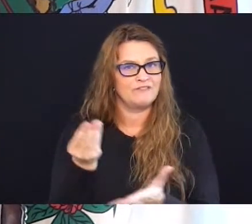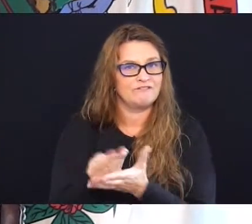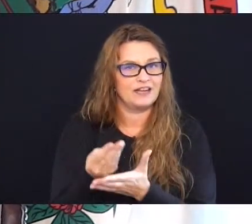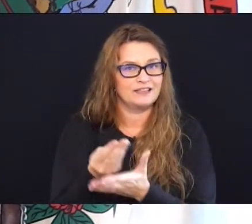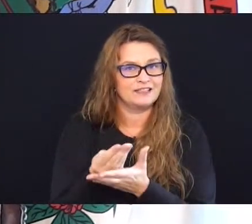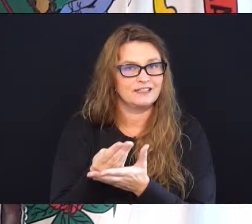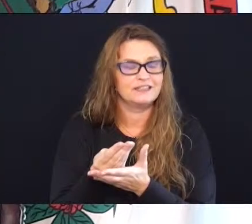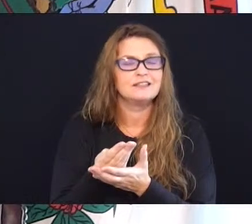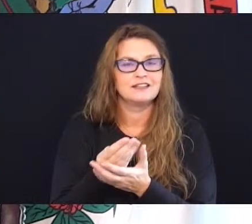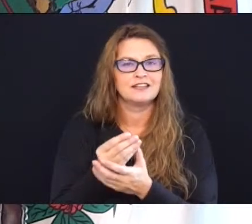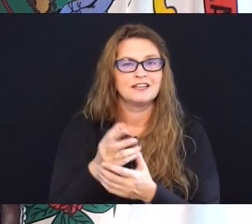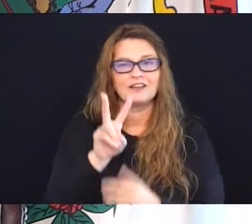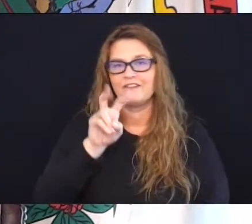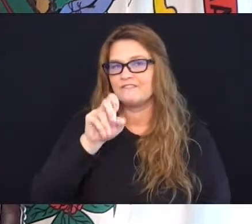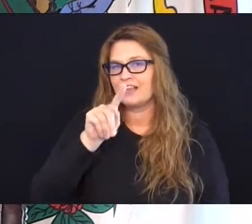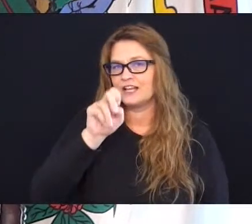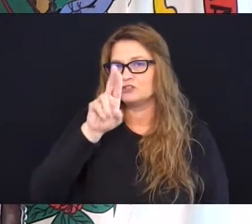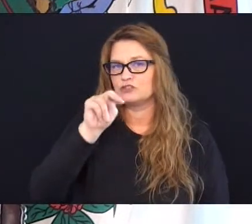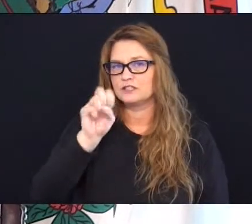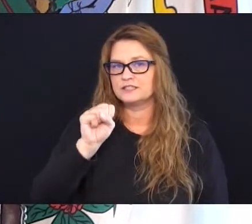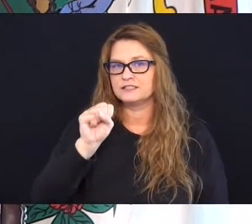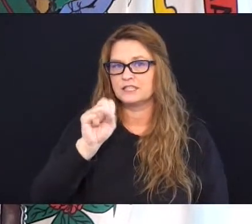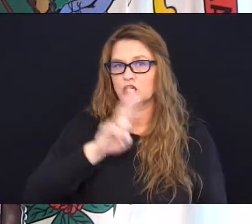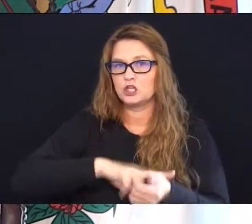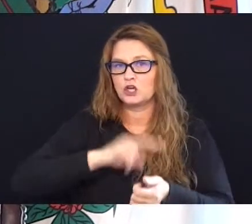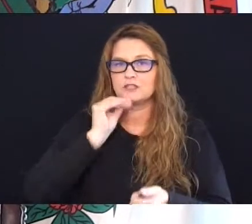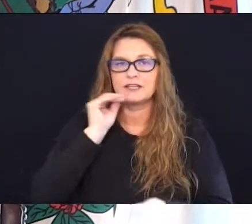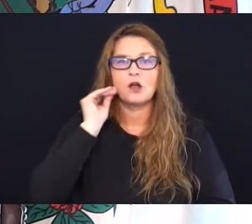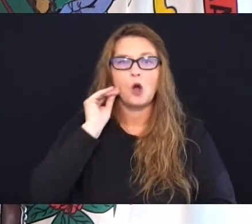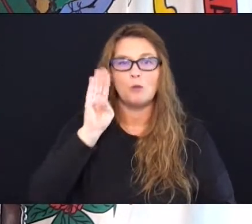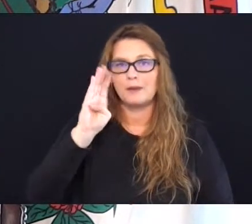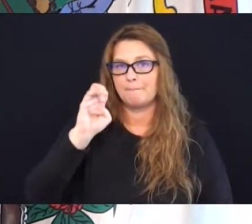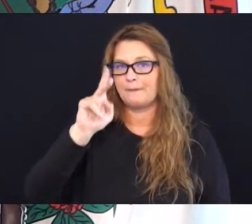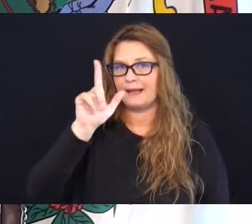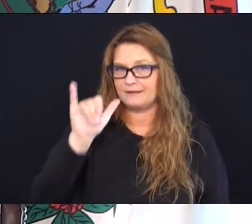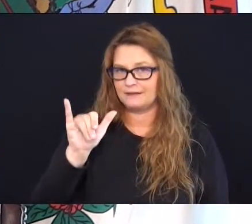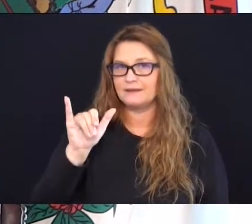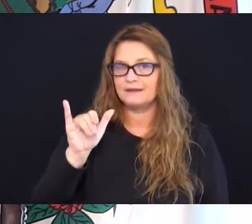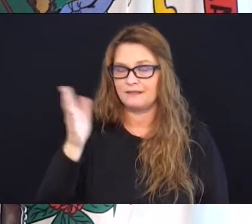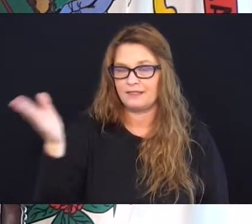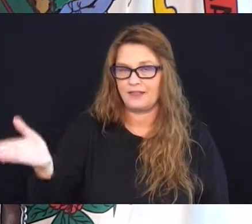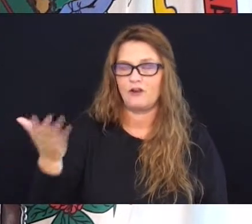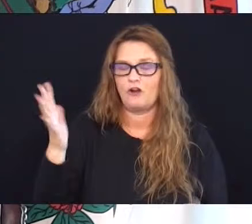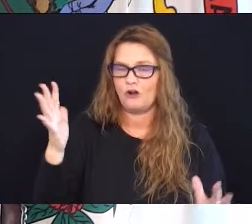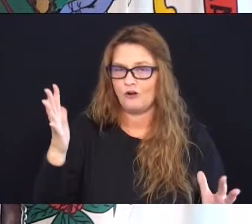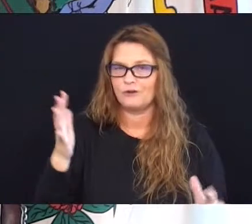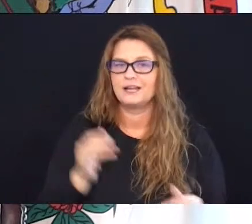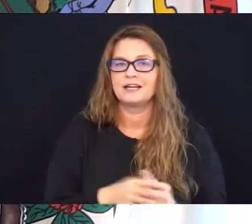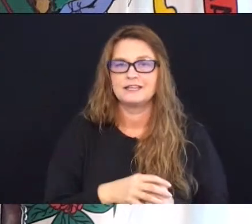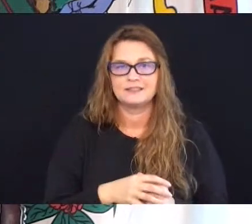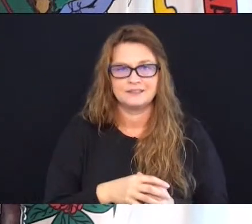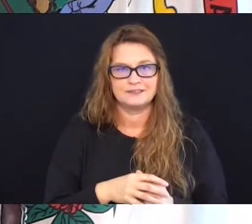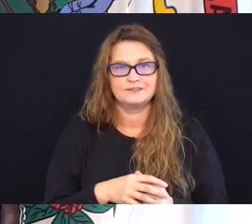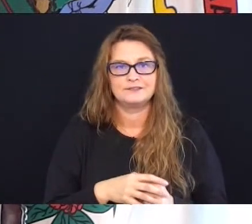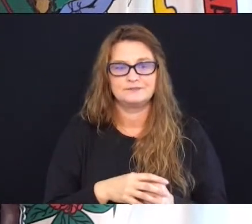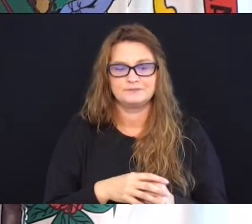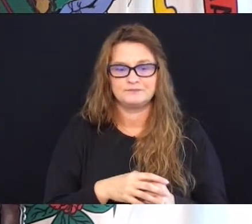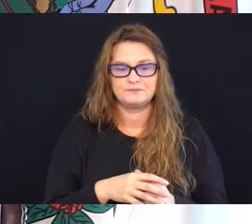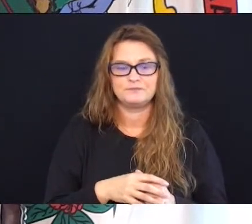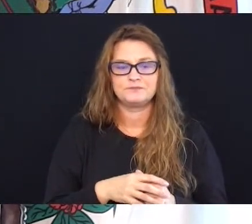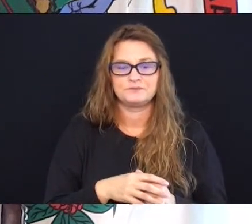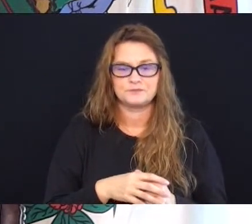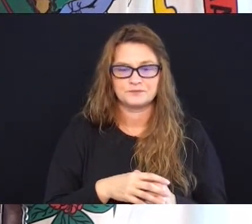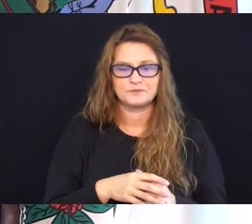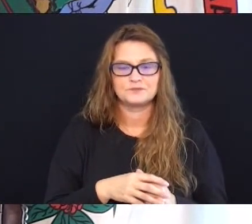the Veterans Home in Beckley, the Veterans Nursing Home that a lot of people have been talking about for a long time. We finally got that done, and